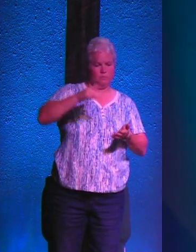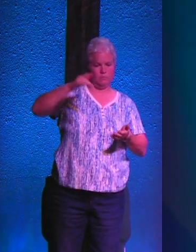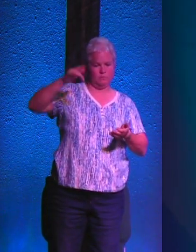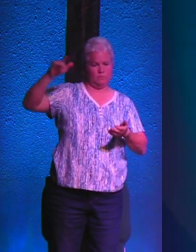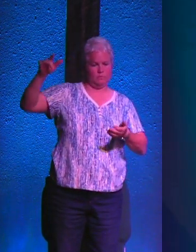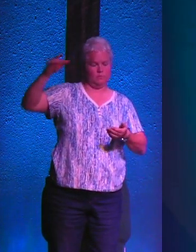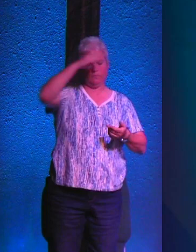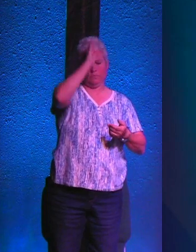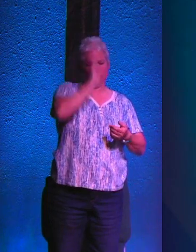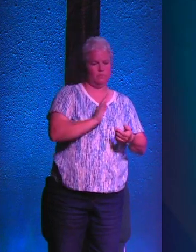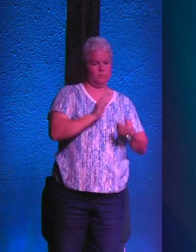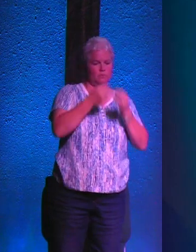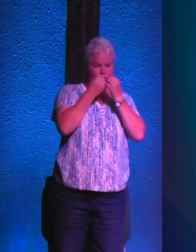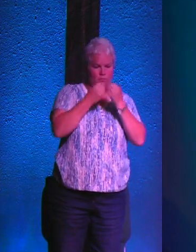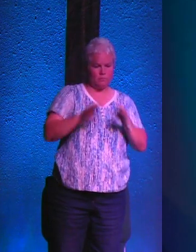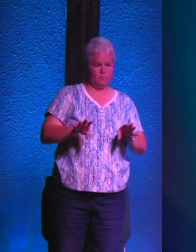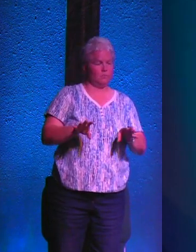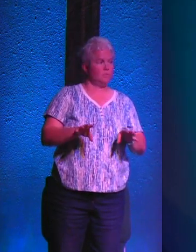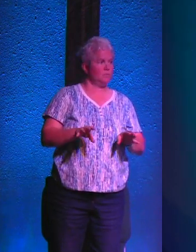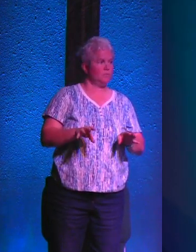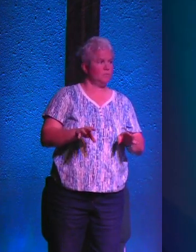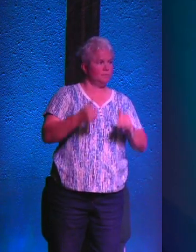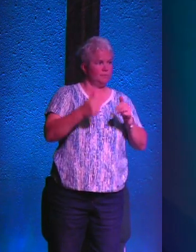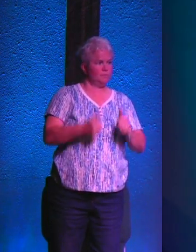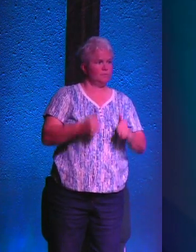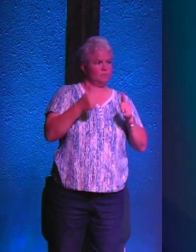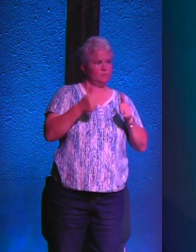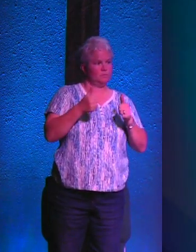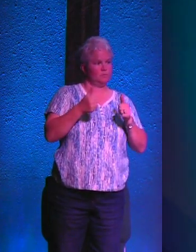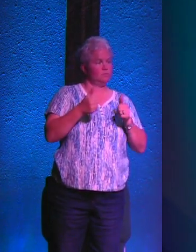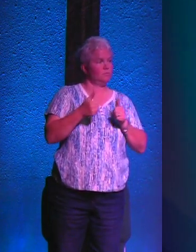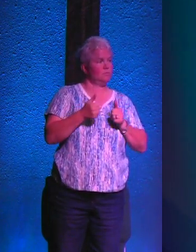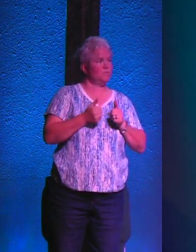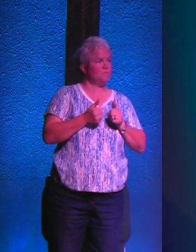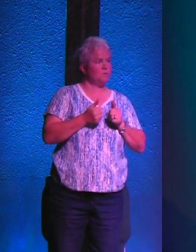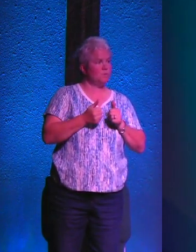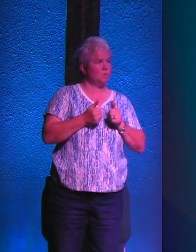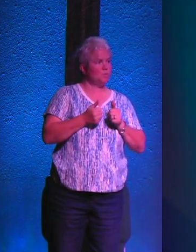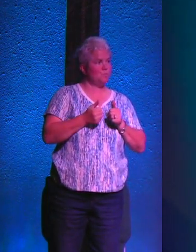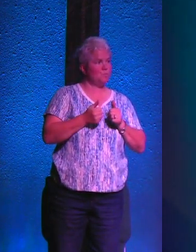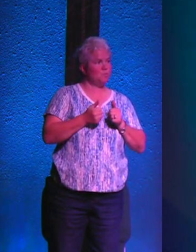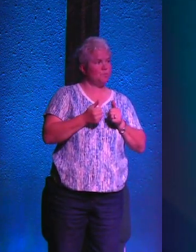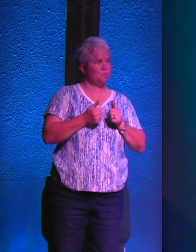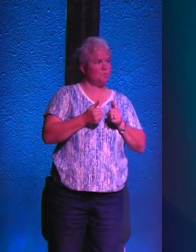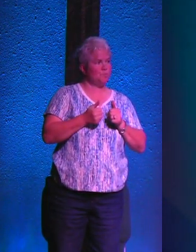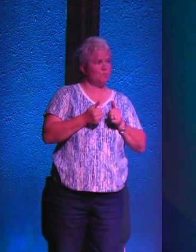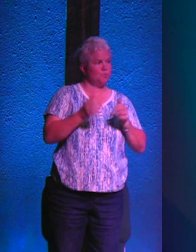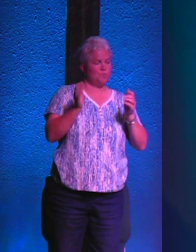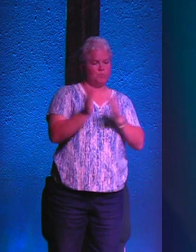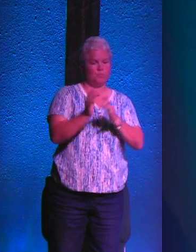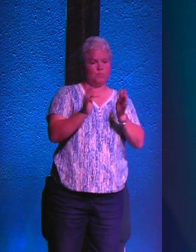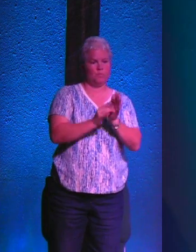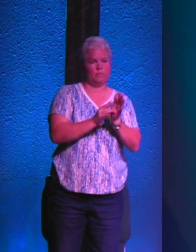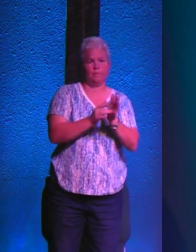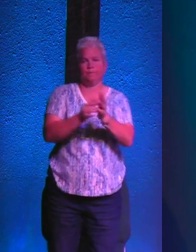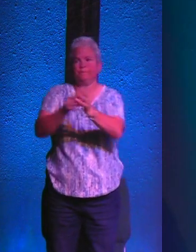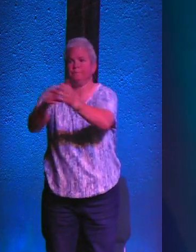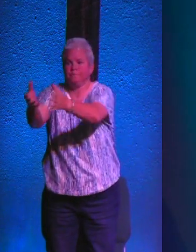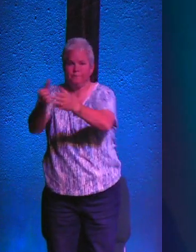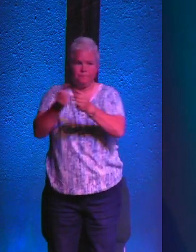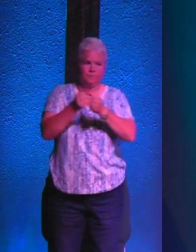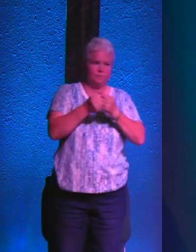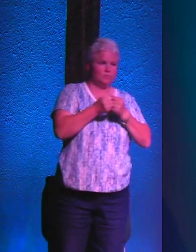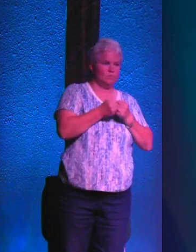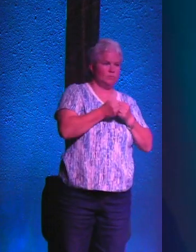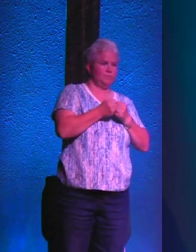of God, those blessings that he wants to put into our lives. You want to chase Jesus? Chase him.